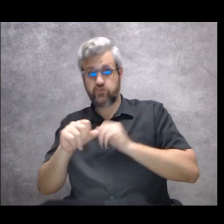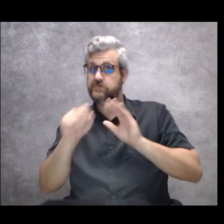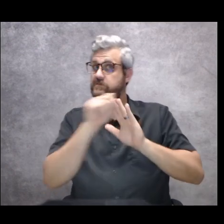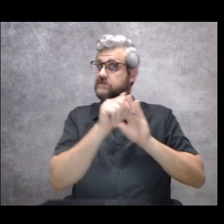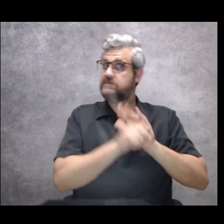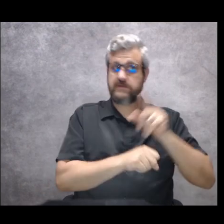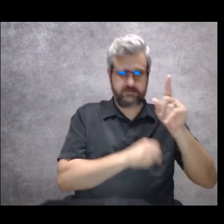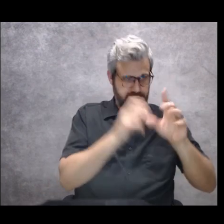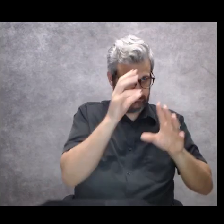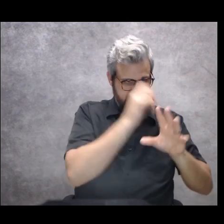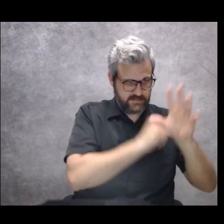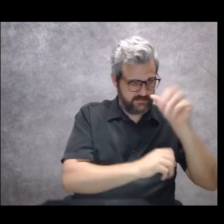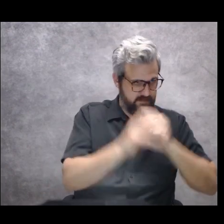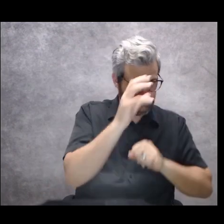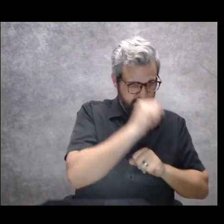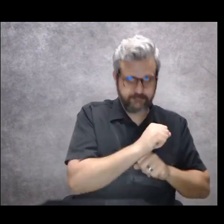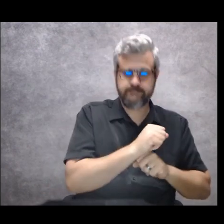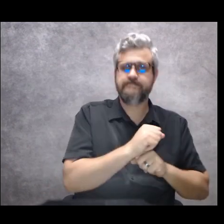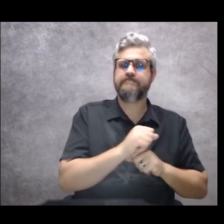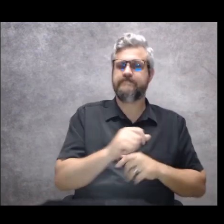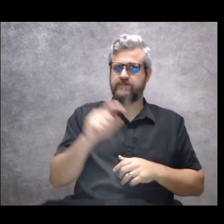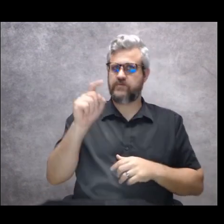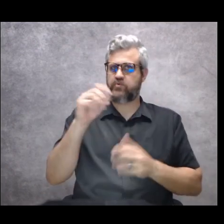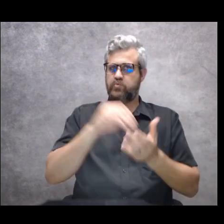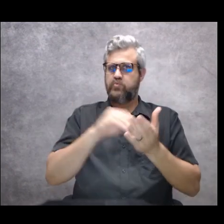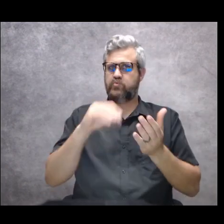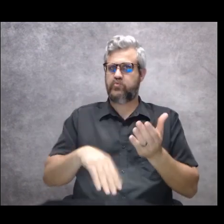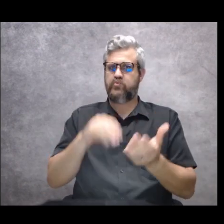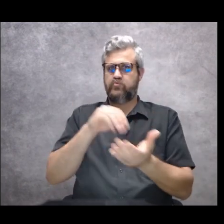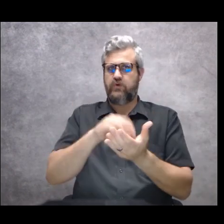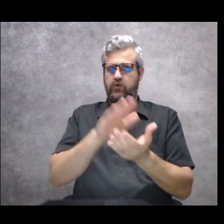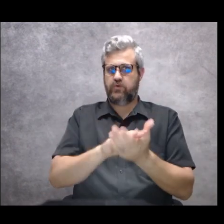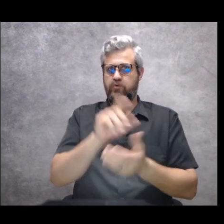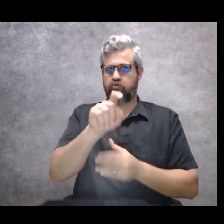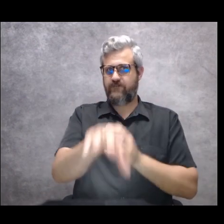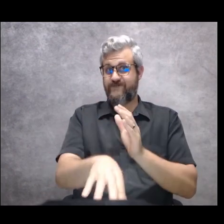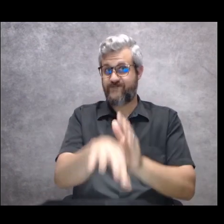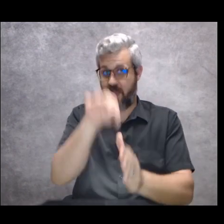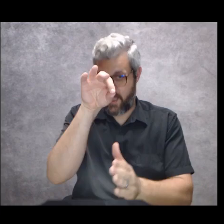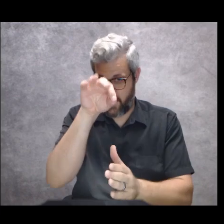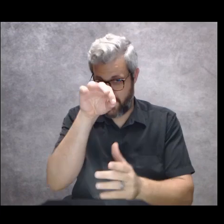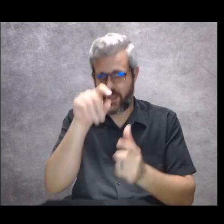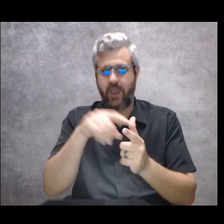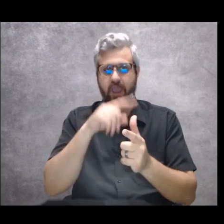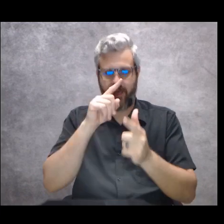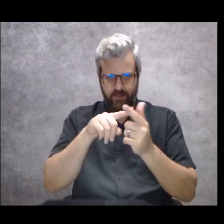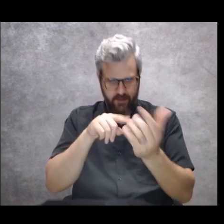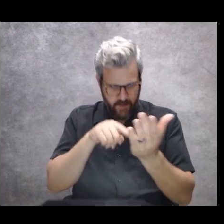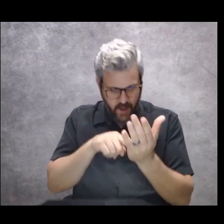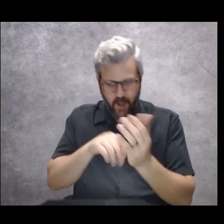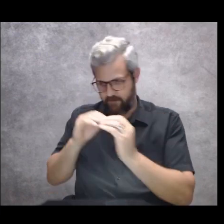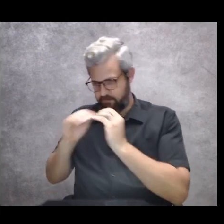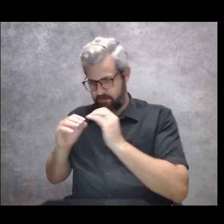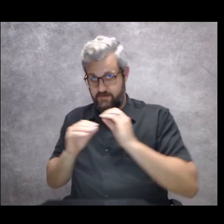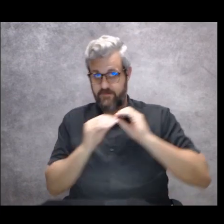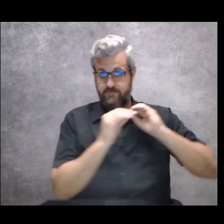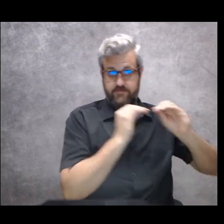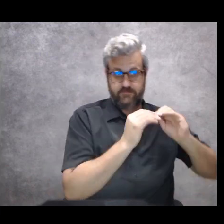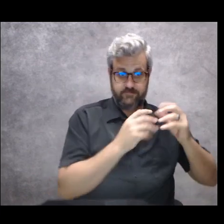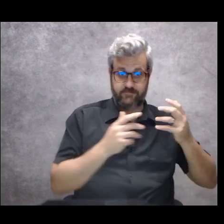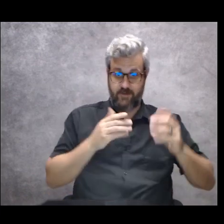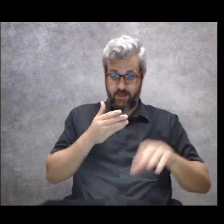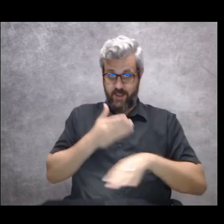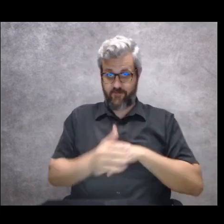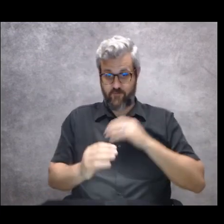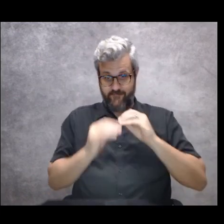set, these student records should be located and then added or corrected. And once the data is correct, the